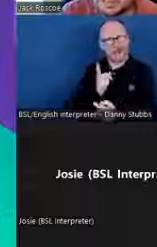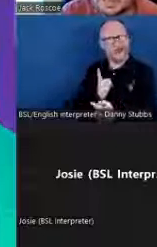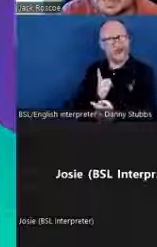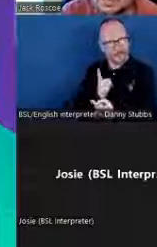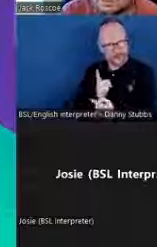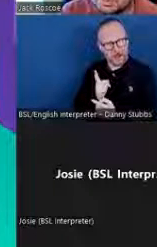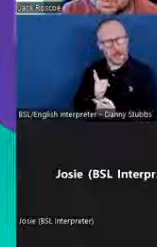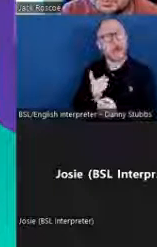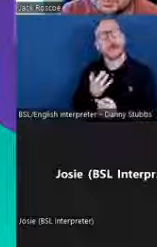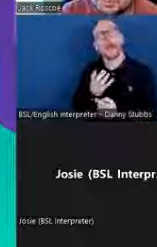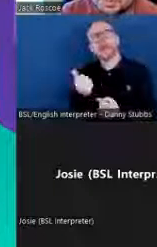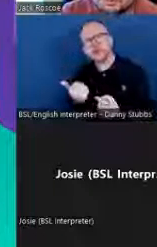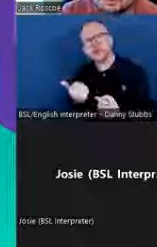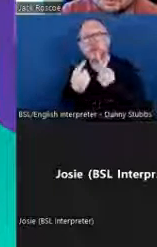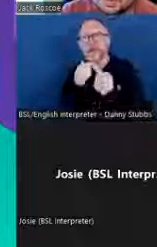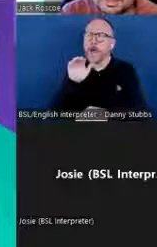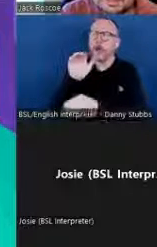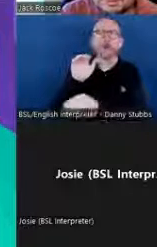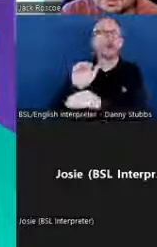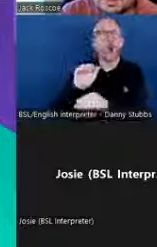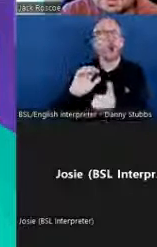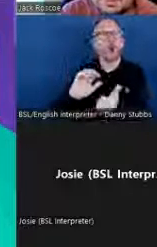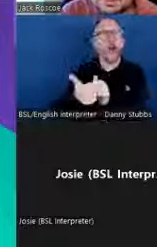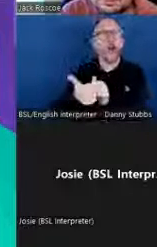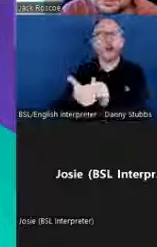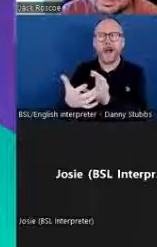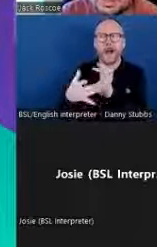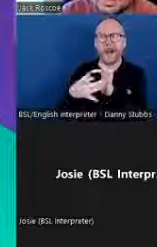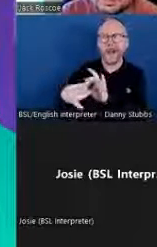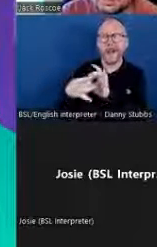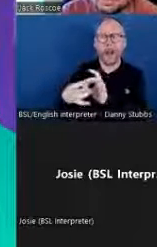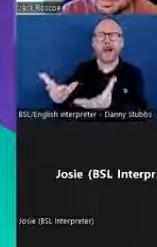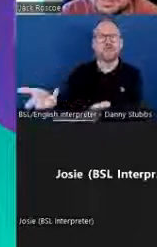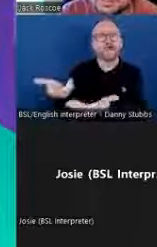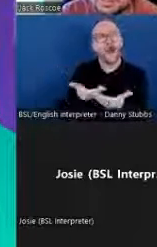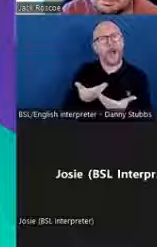external organisations or partners. For example, if you've been covered in